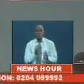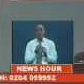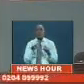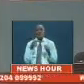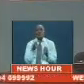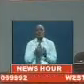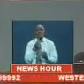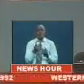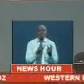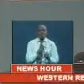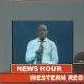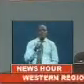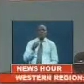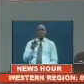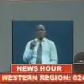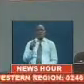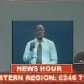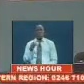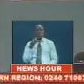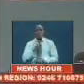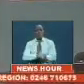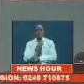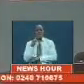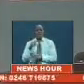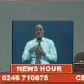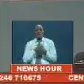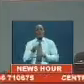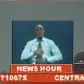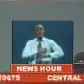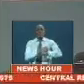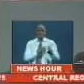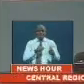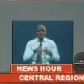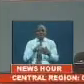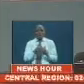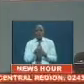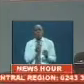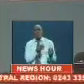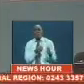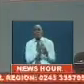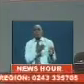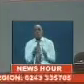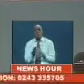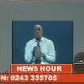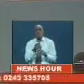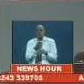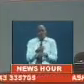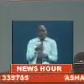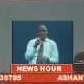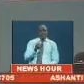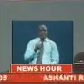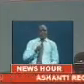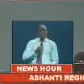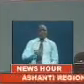have toured the Aflao border post to assess the security situation and the level of preparedness to handle Ebola.